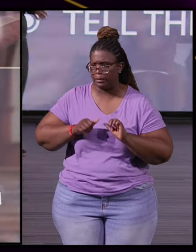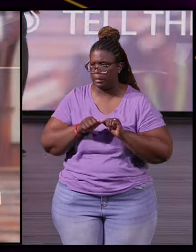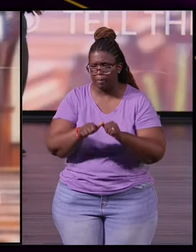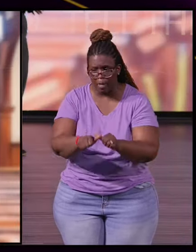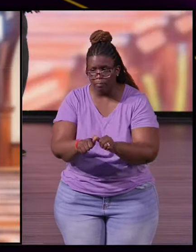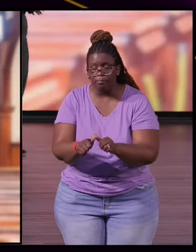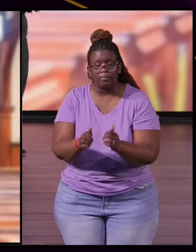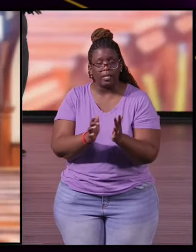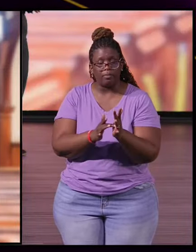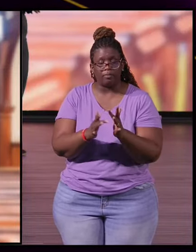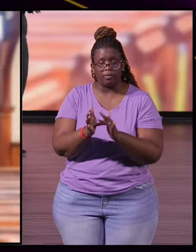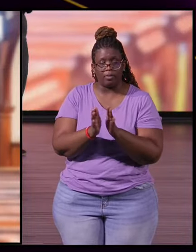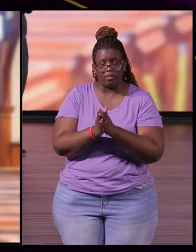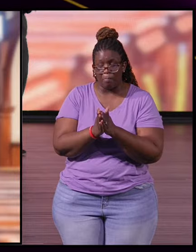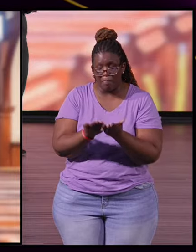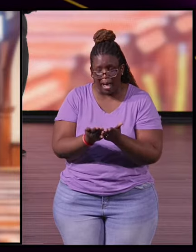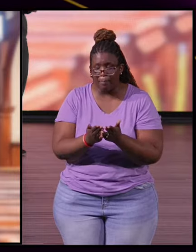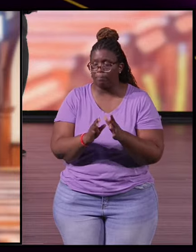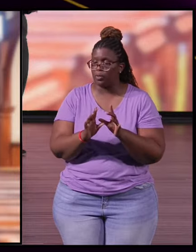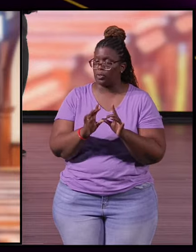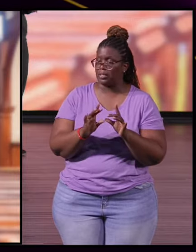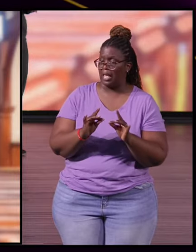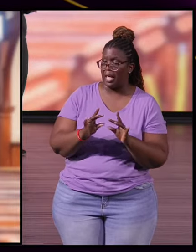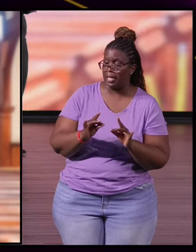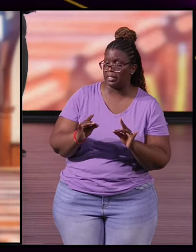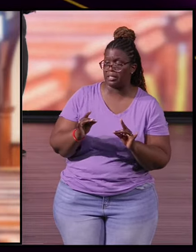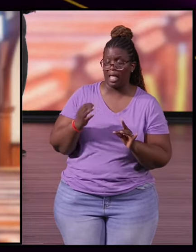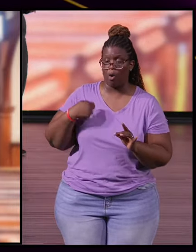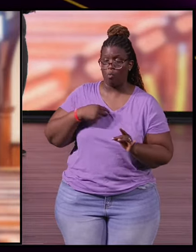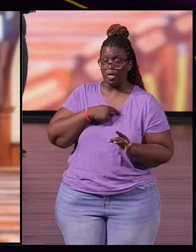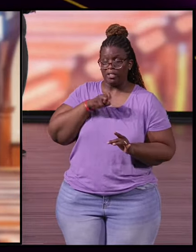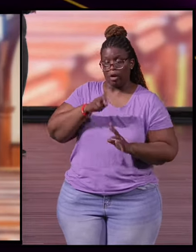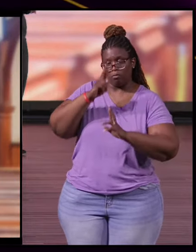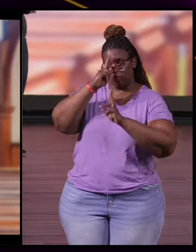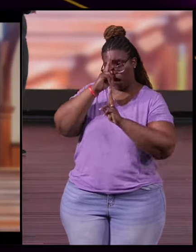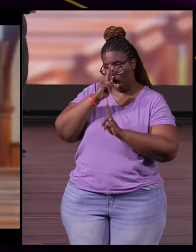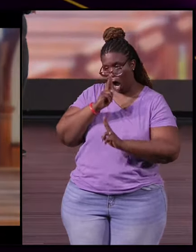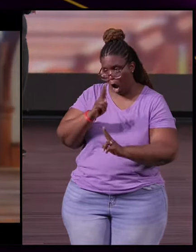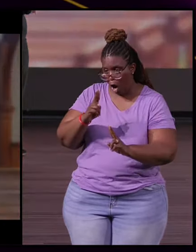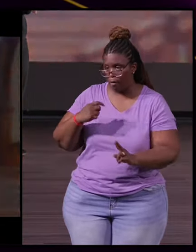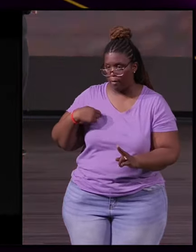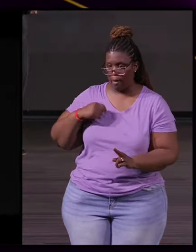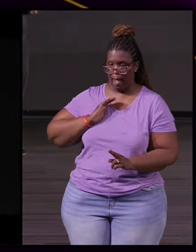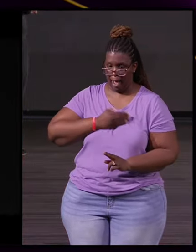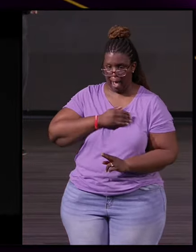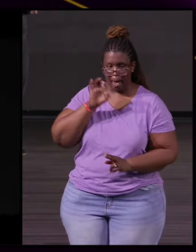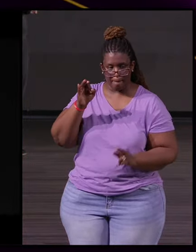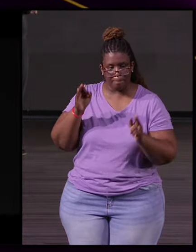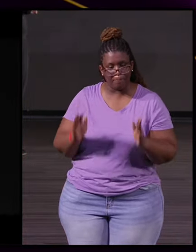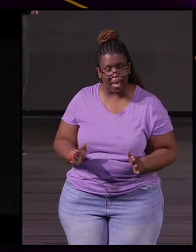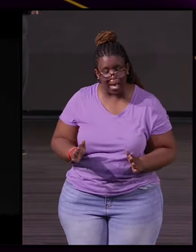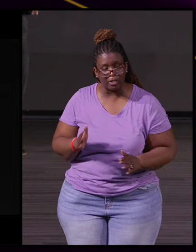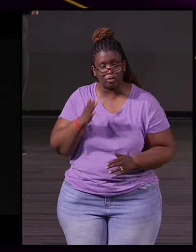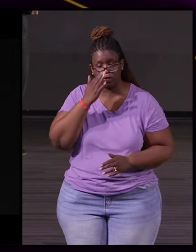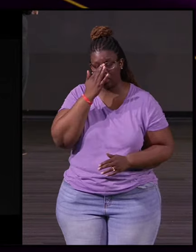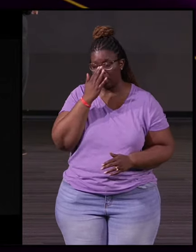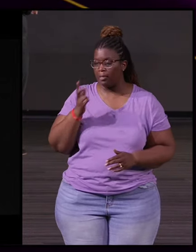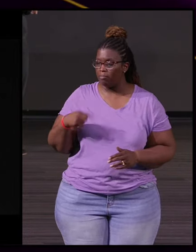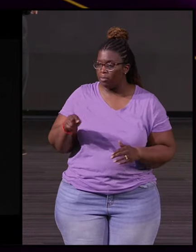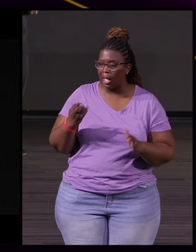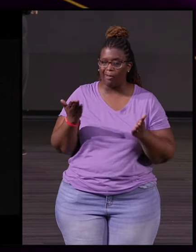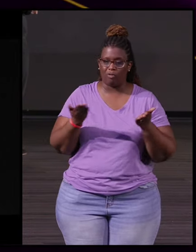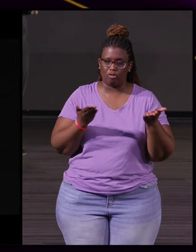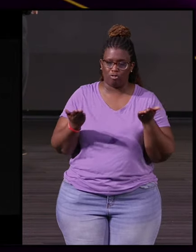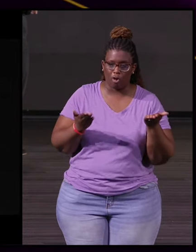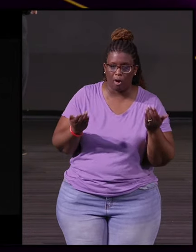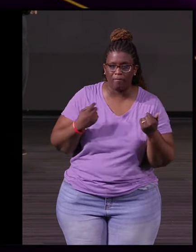Bible reminds us regularly that we ought to give homage to those who serve over us or have